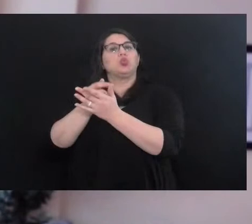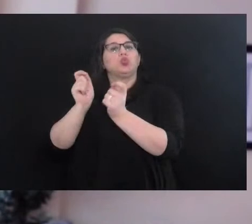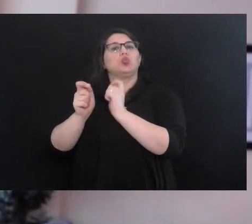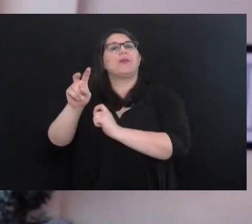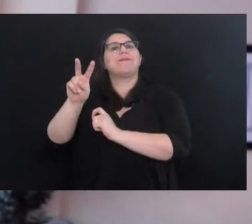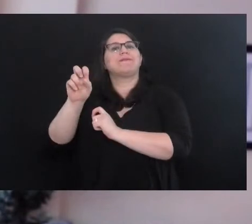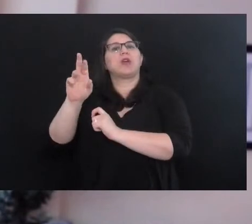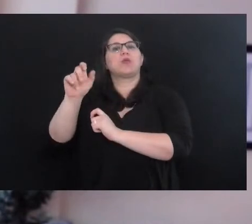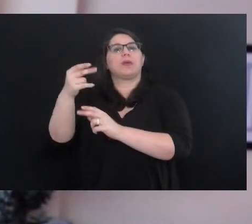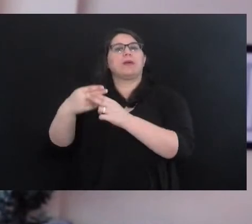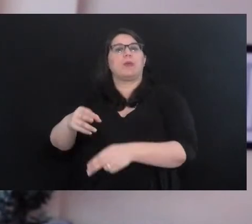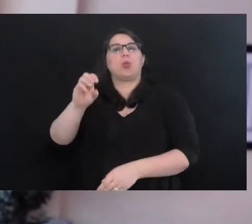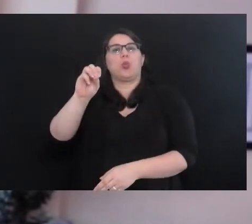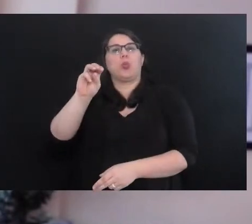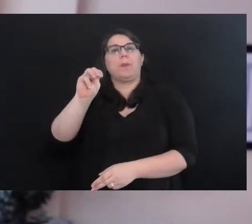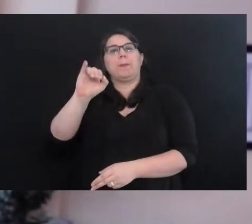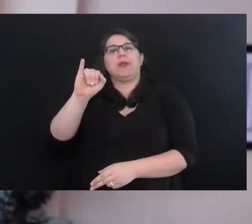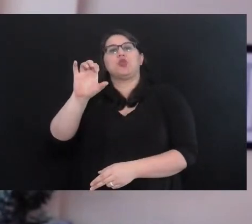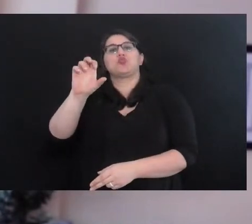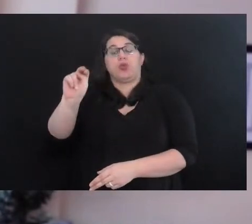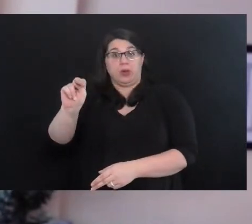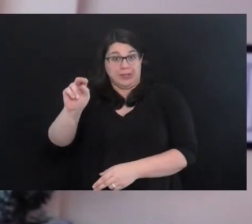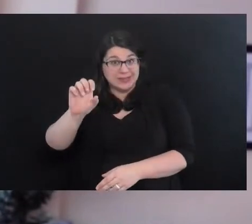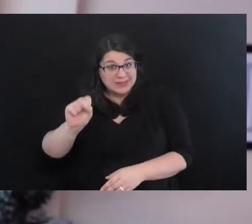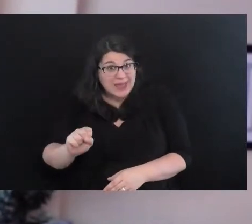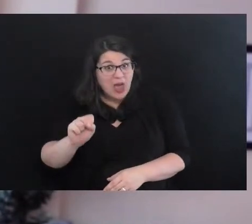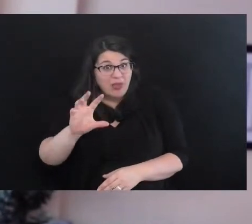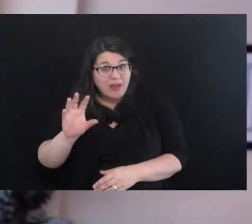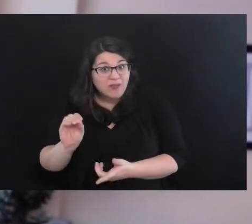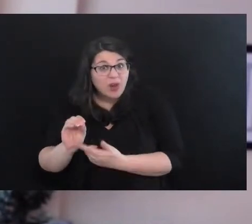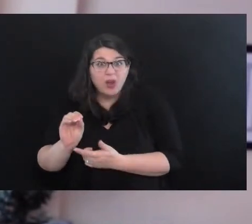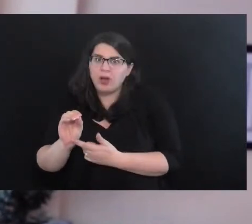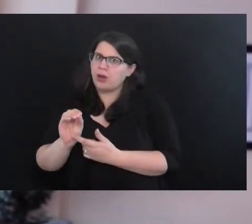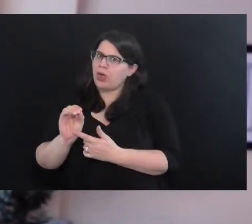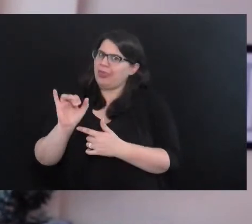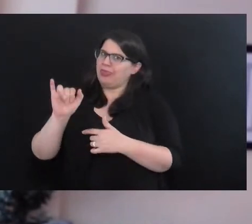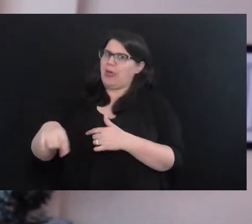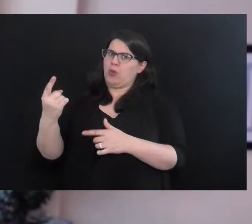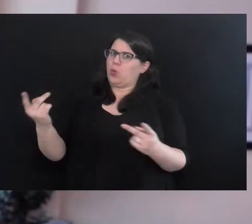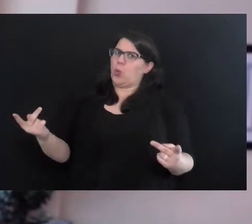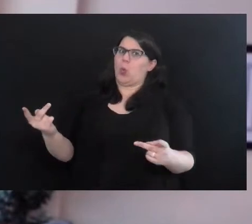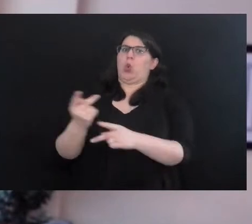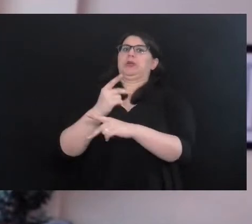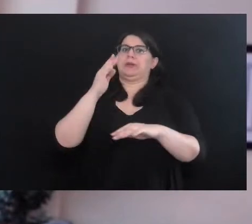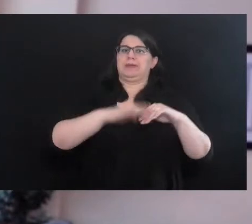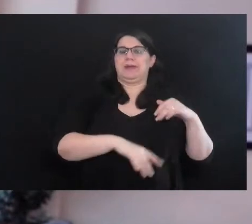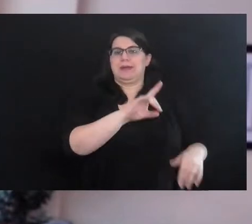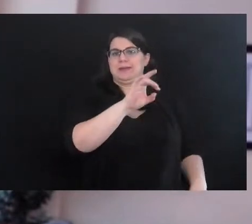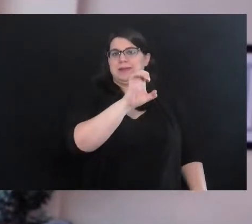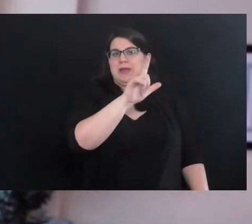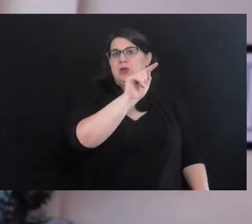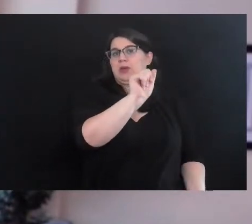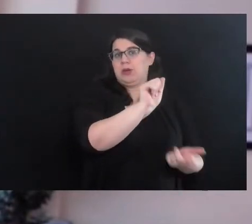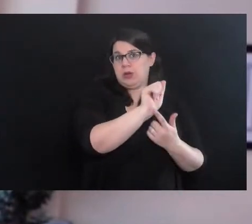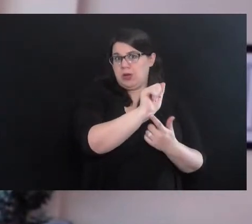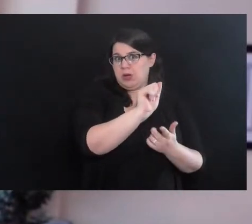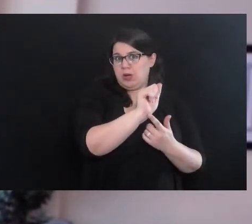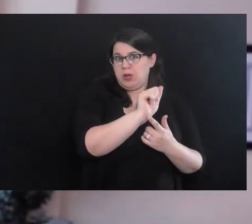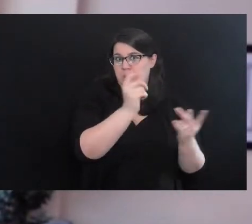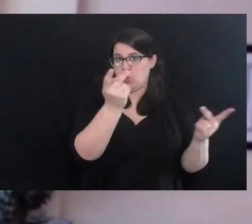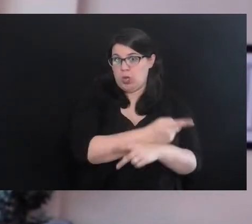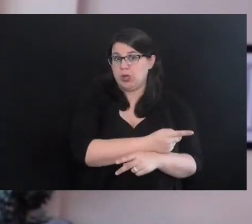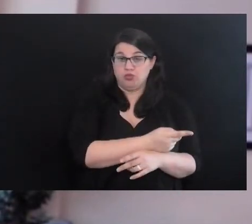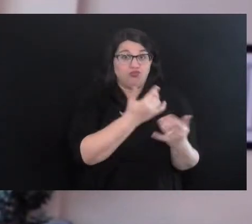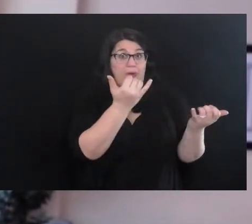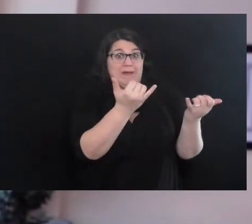South Africa, it looks like it is out-competing in certain areas the Delta variant, which currently,